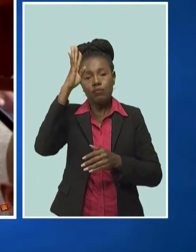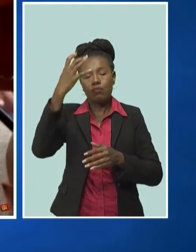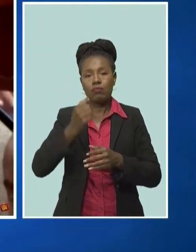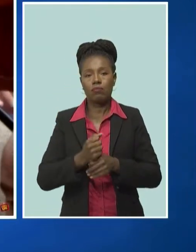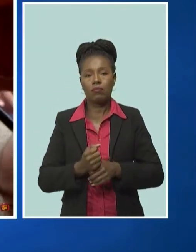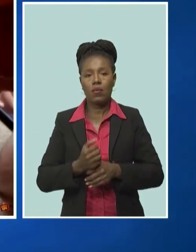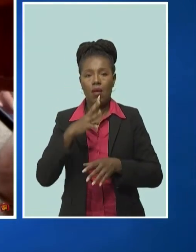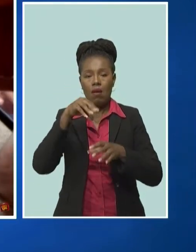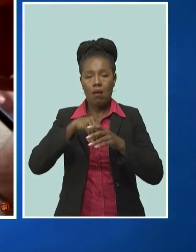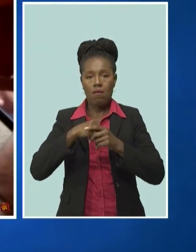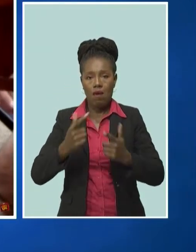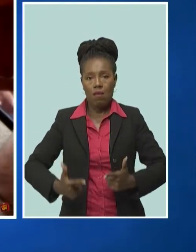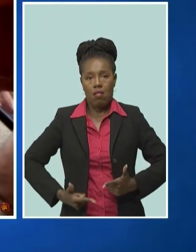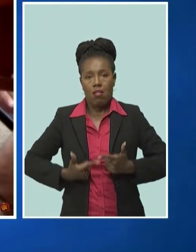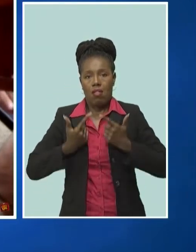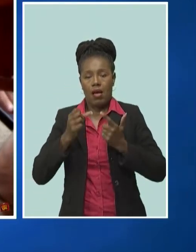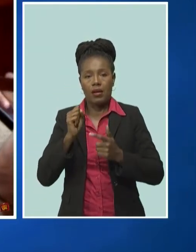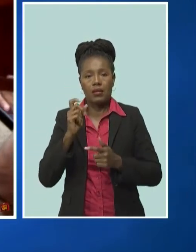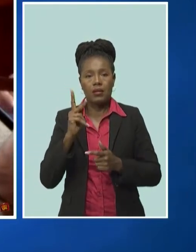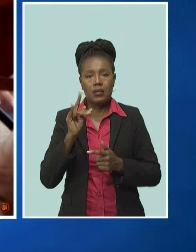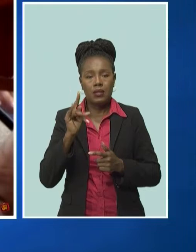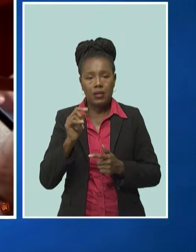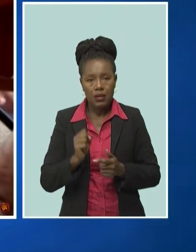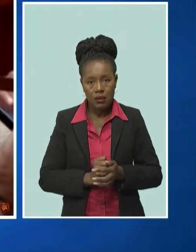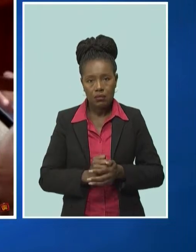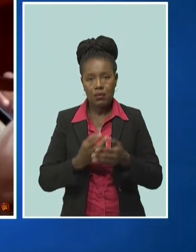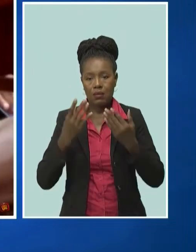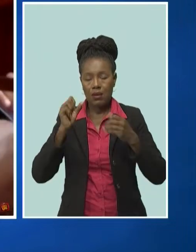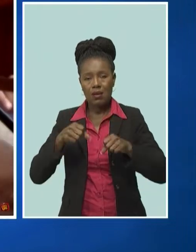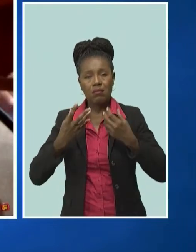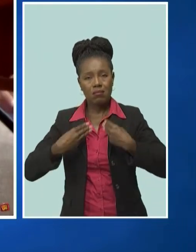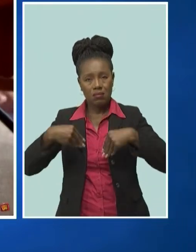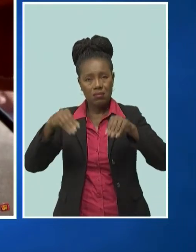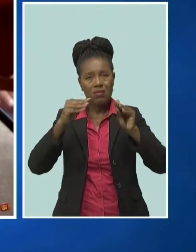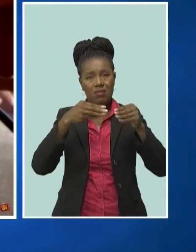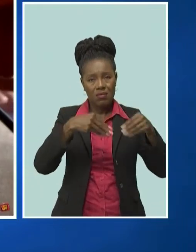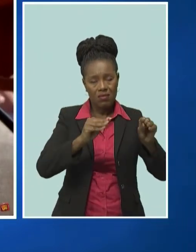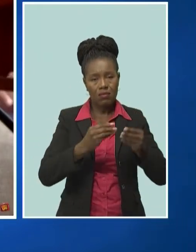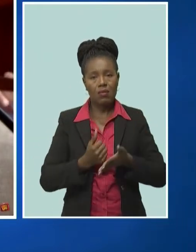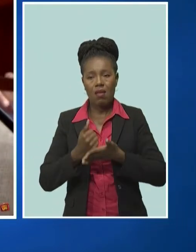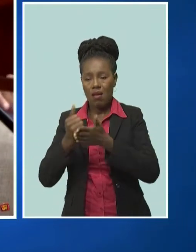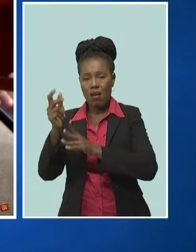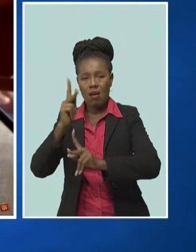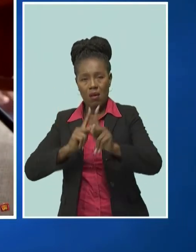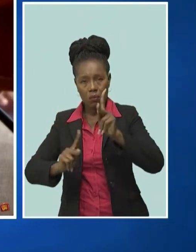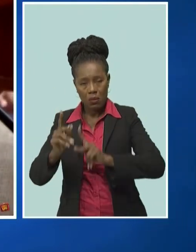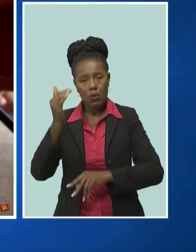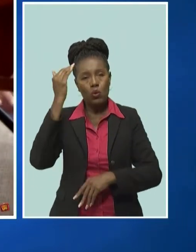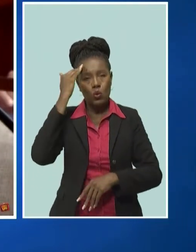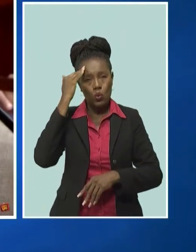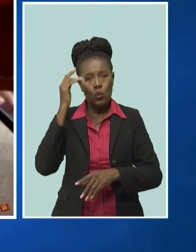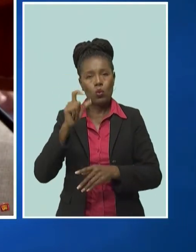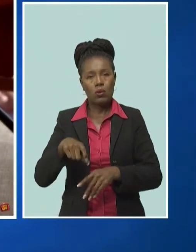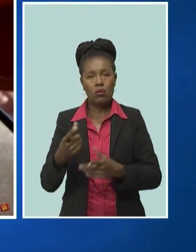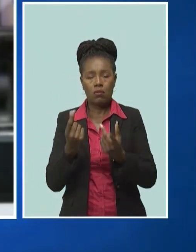and so on and so forth, so that we could sell and just to sensitize the public as to what we need to